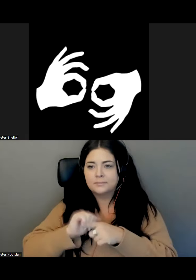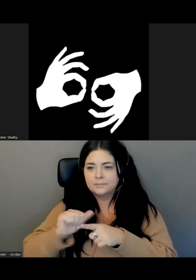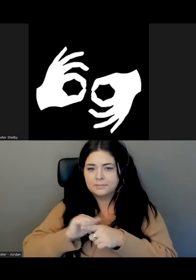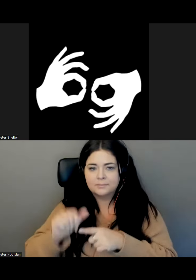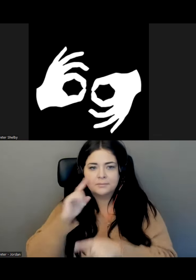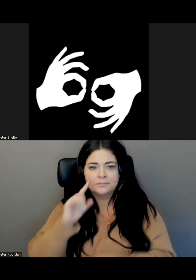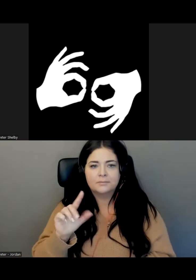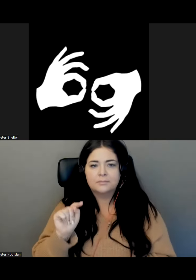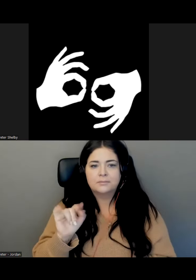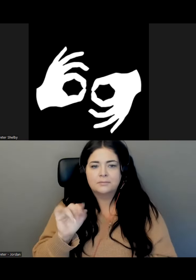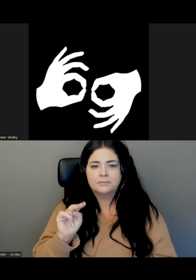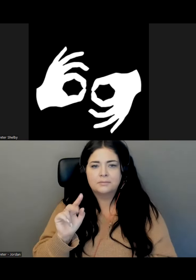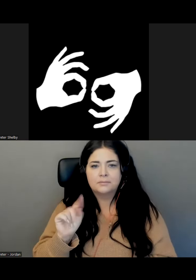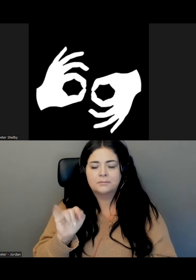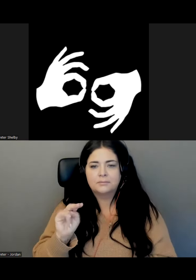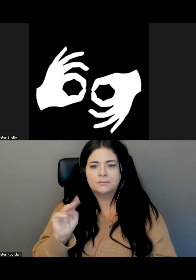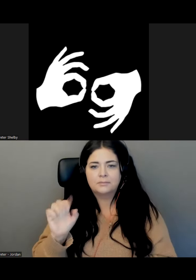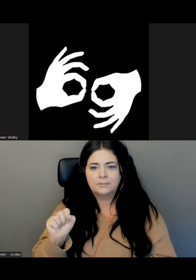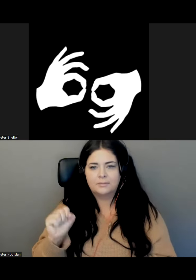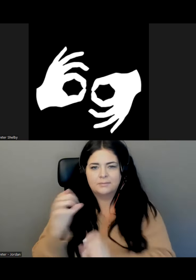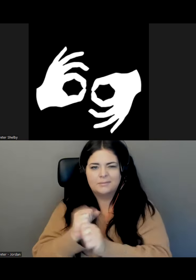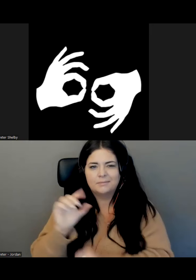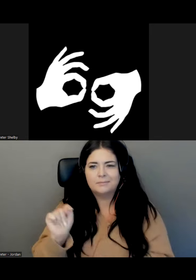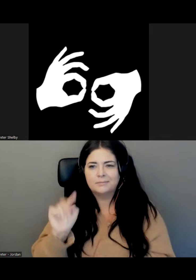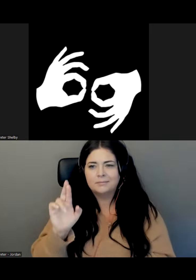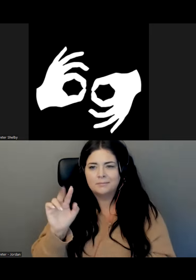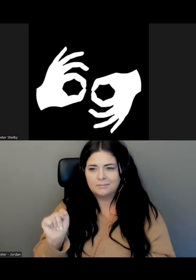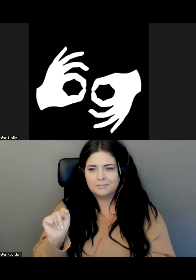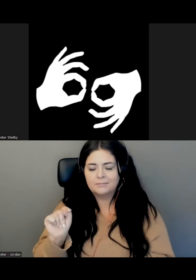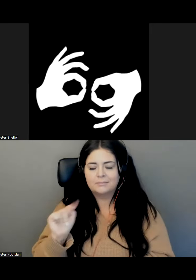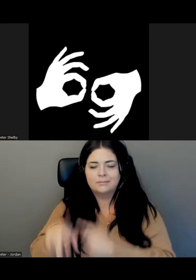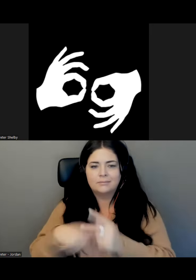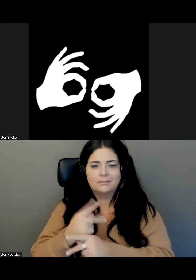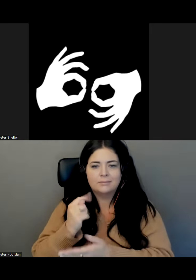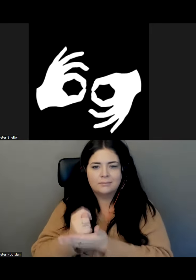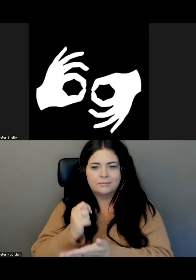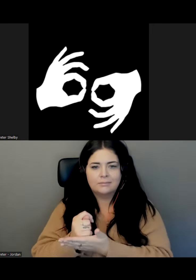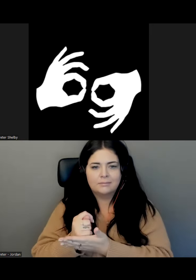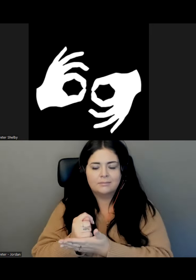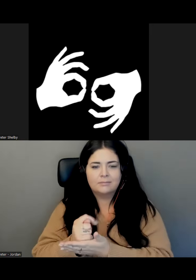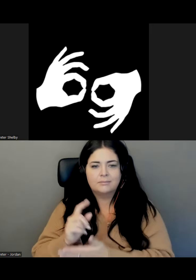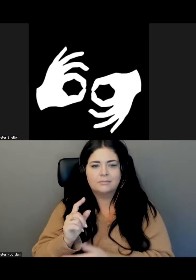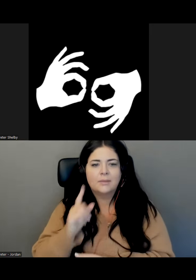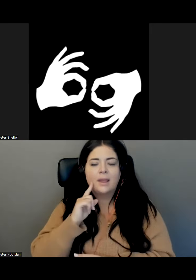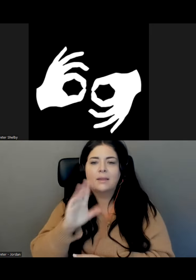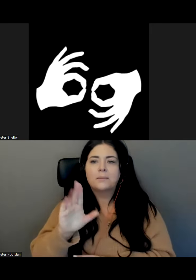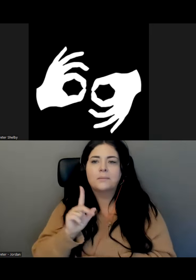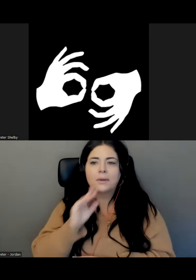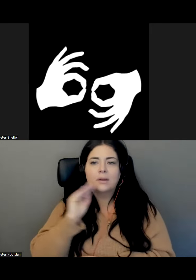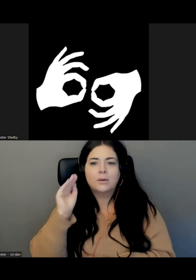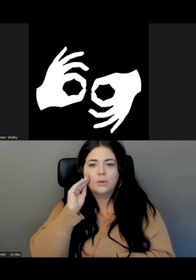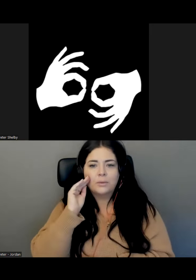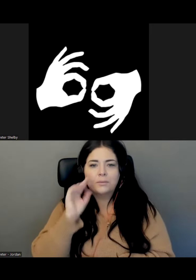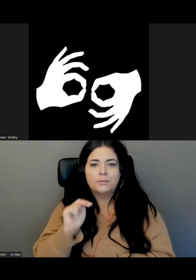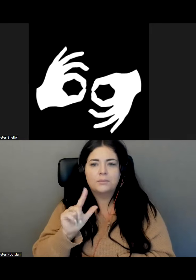tinnitus retraining therapy, TRT for short, and returned home to Newfoundland to practice at her family's hearing clinic, Maico